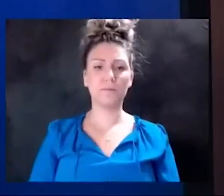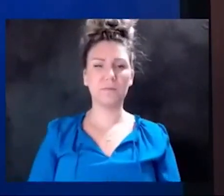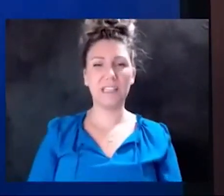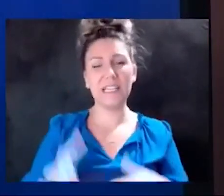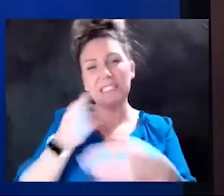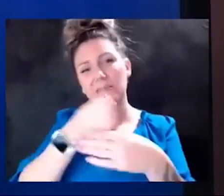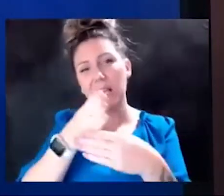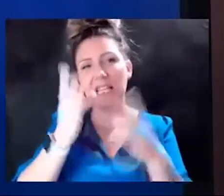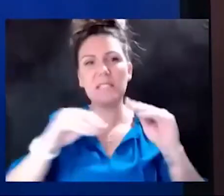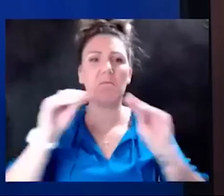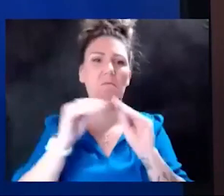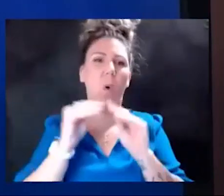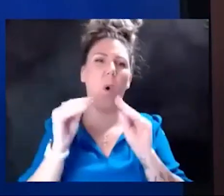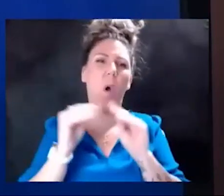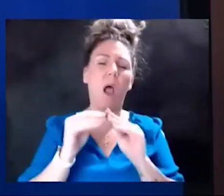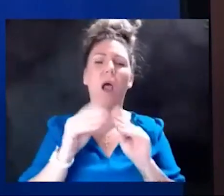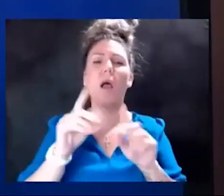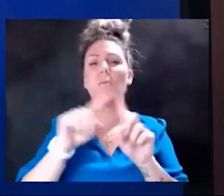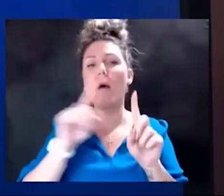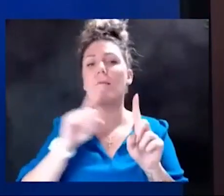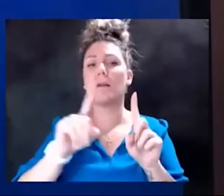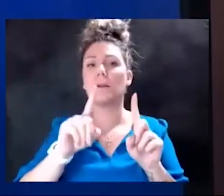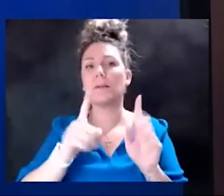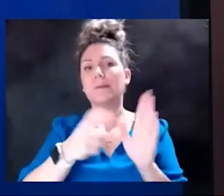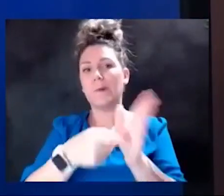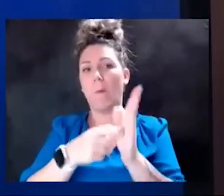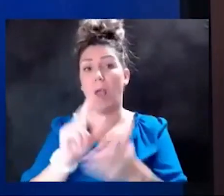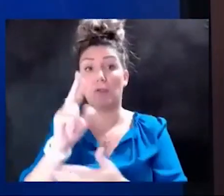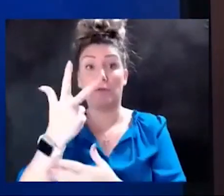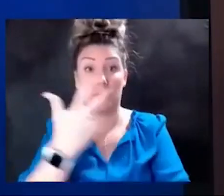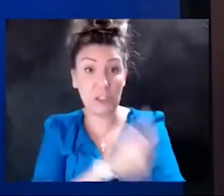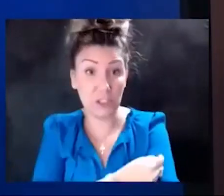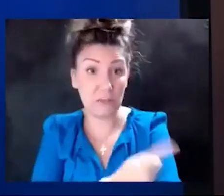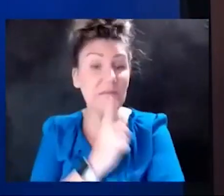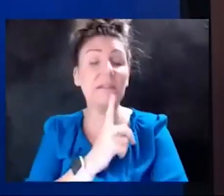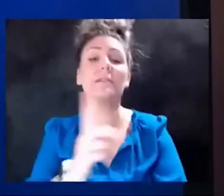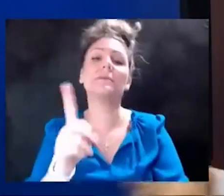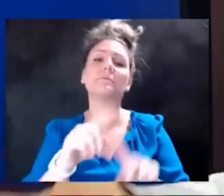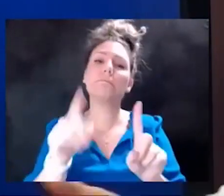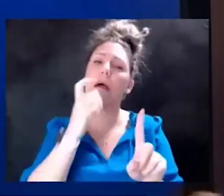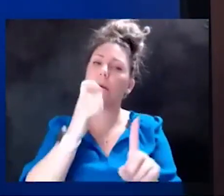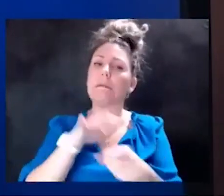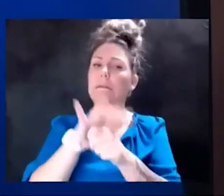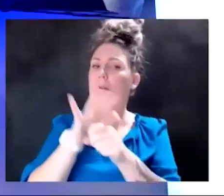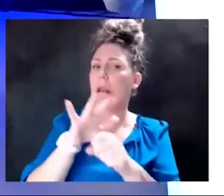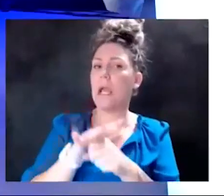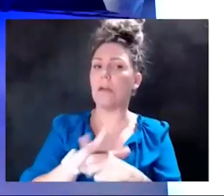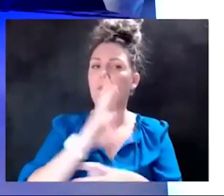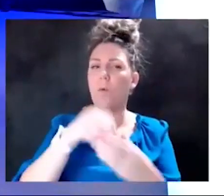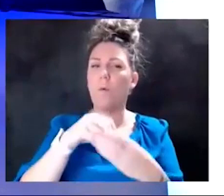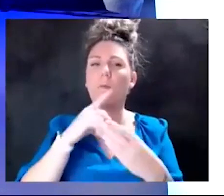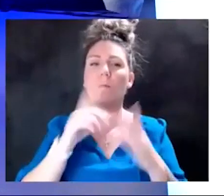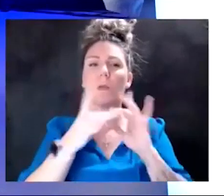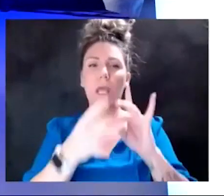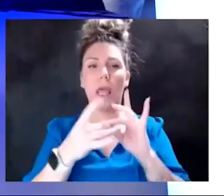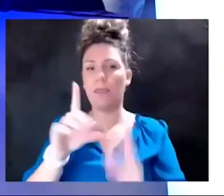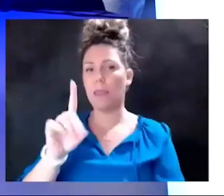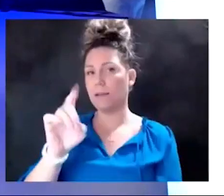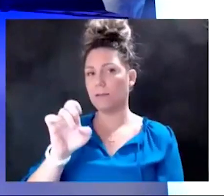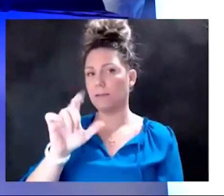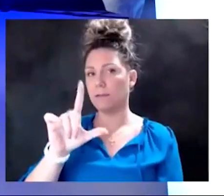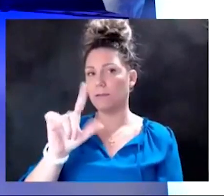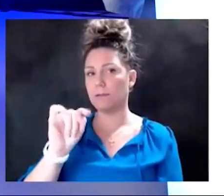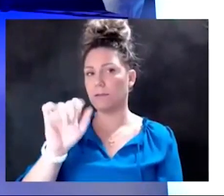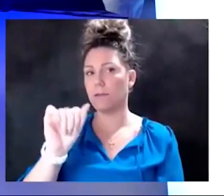3 shots, but it may improve effectiveness. I'm not sure we have enough information yet to know about the Delta variant in that story. Yeah, the other thing with AstraZeneca, too,